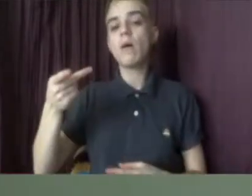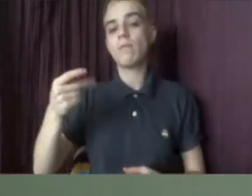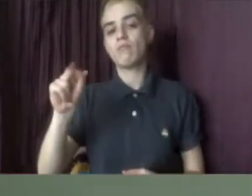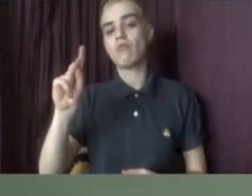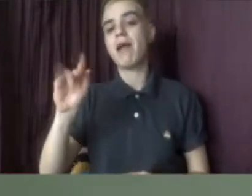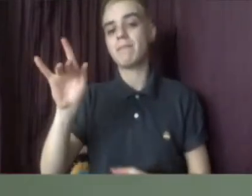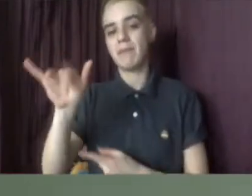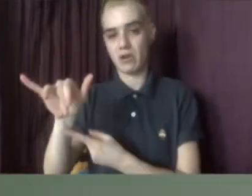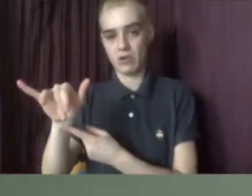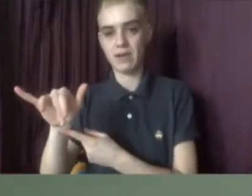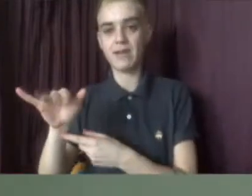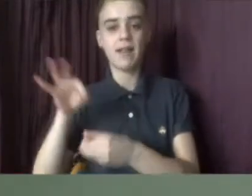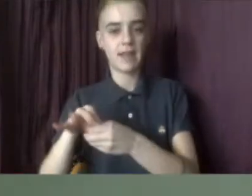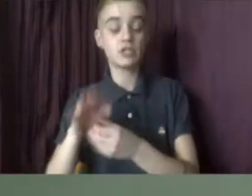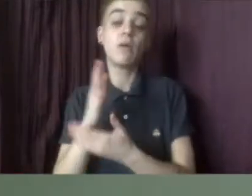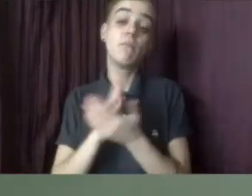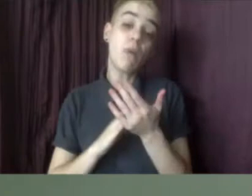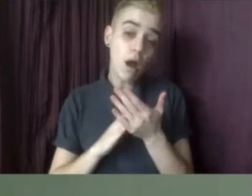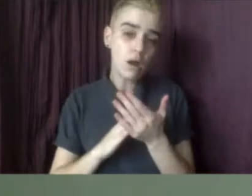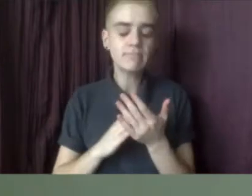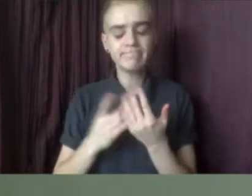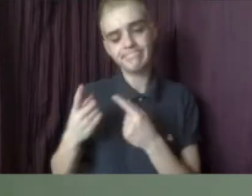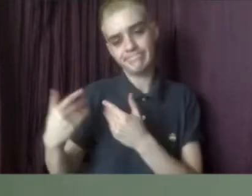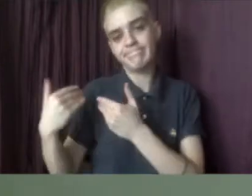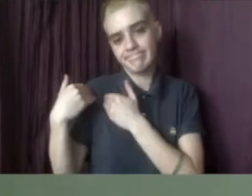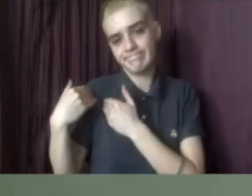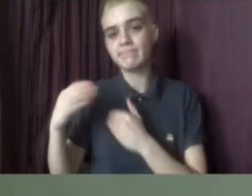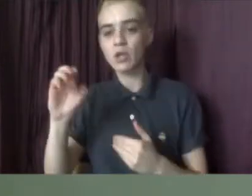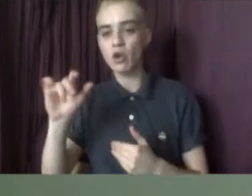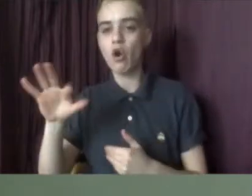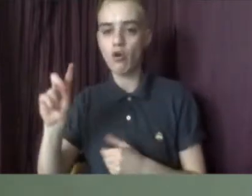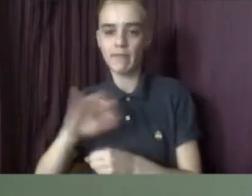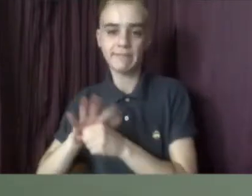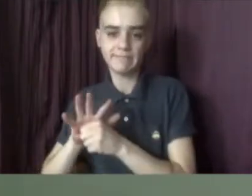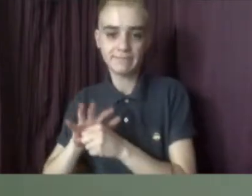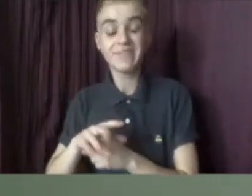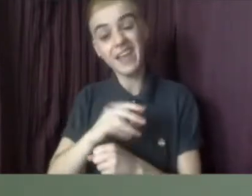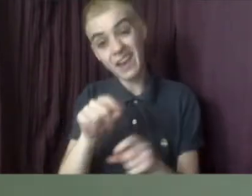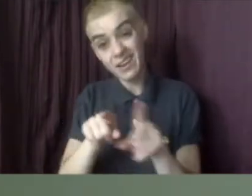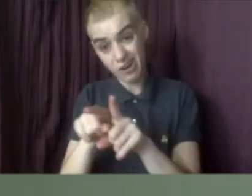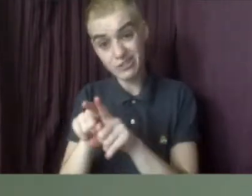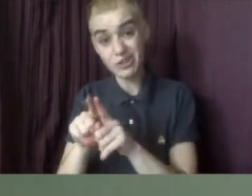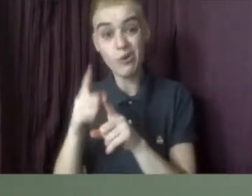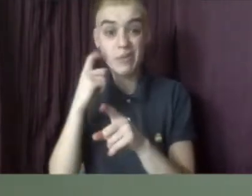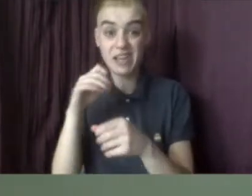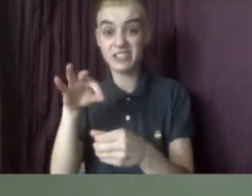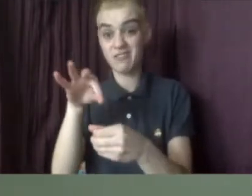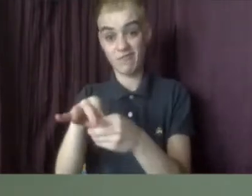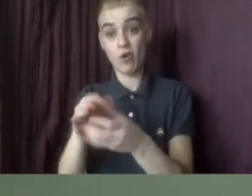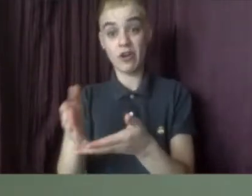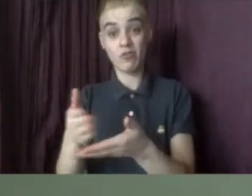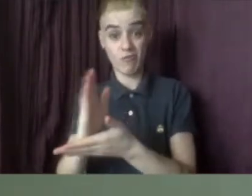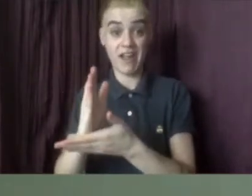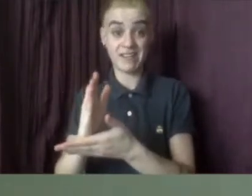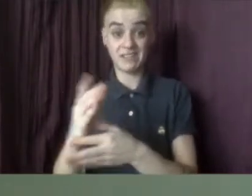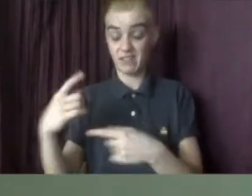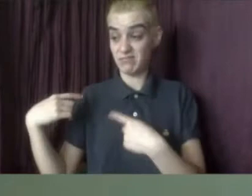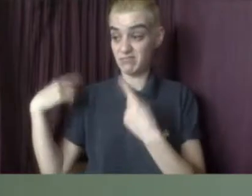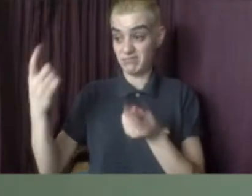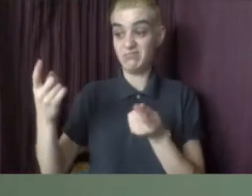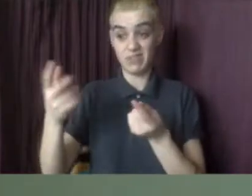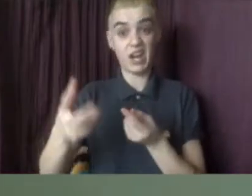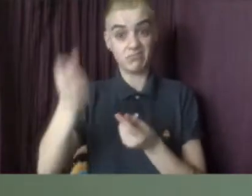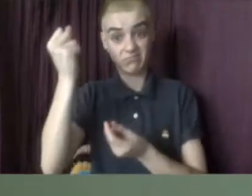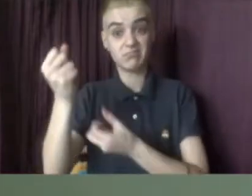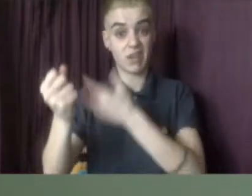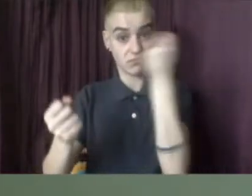Polling stations were closed. Poll watchers or polling people who serve in the polls weren't there.